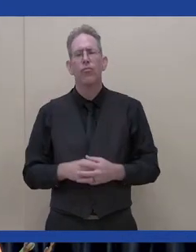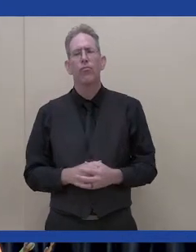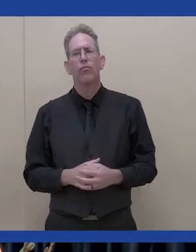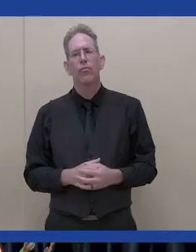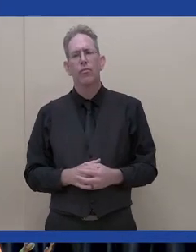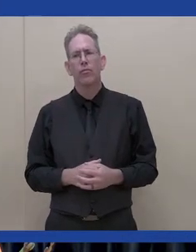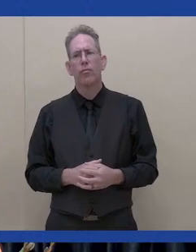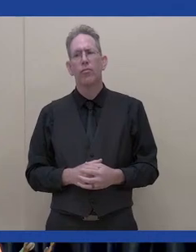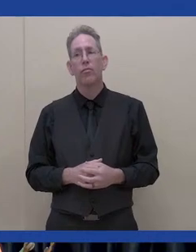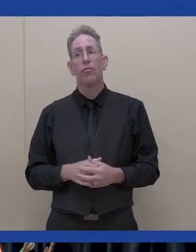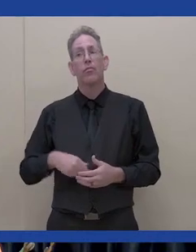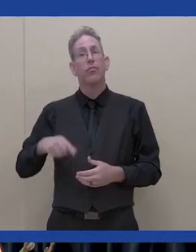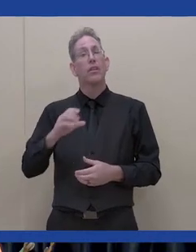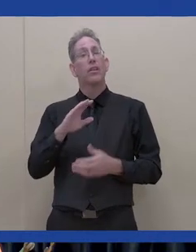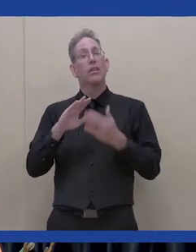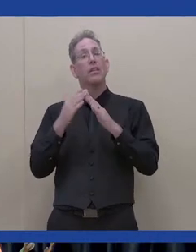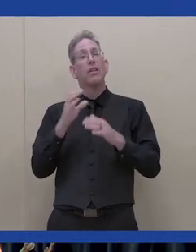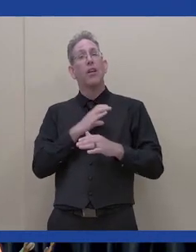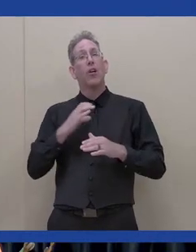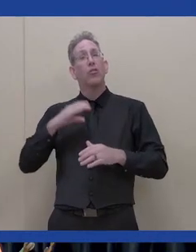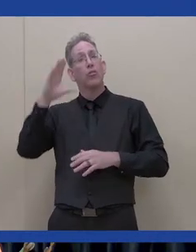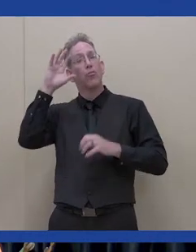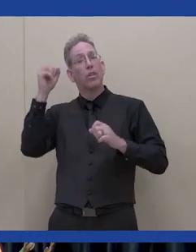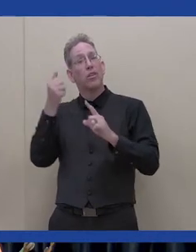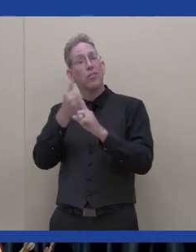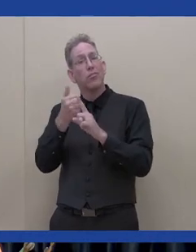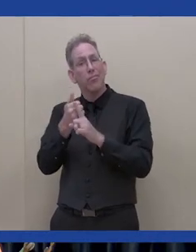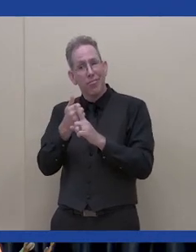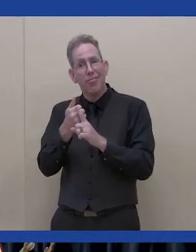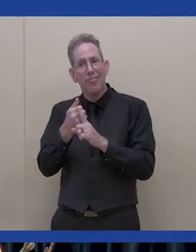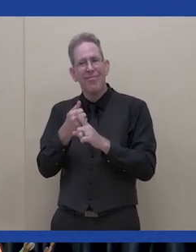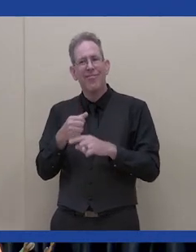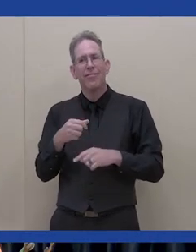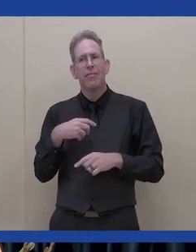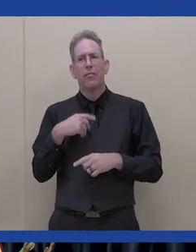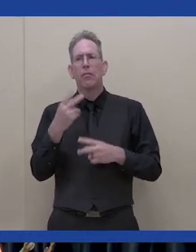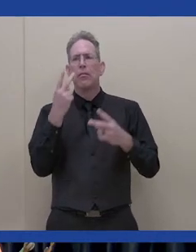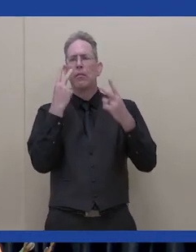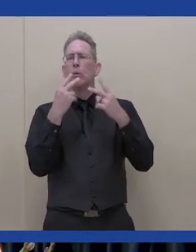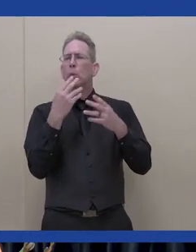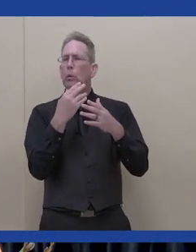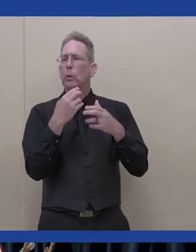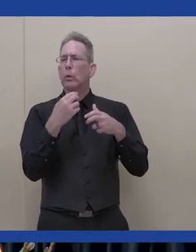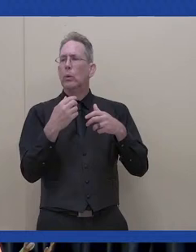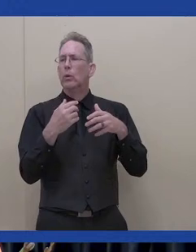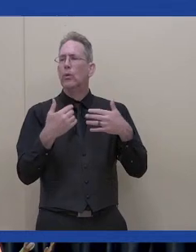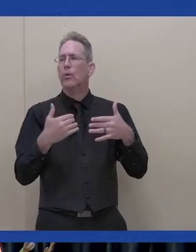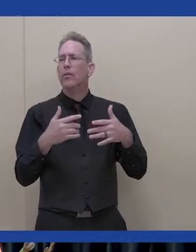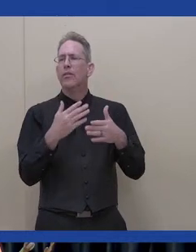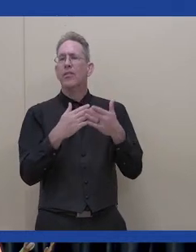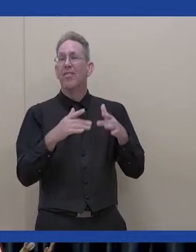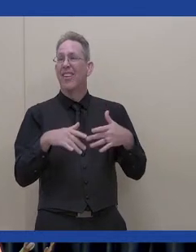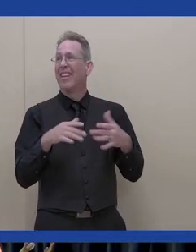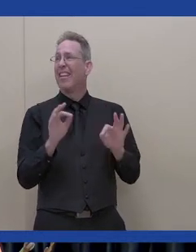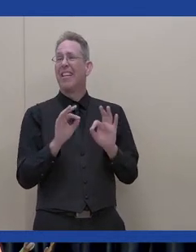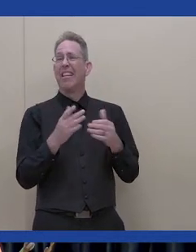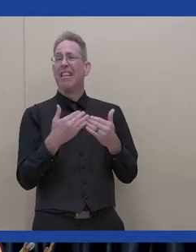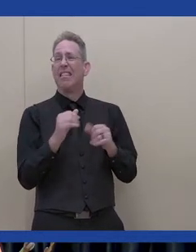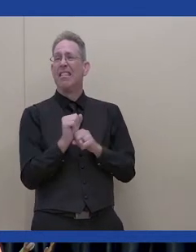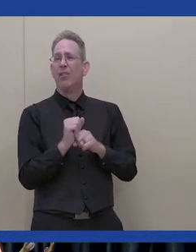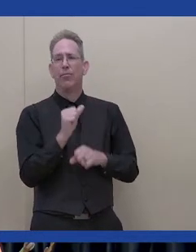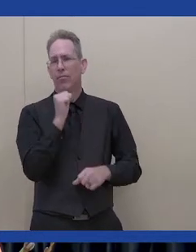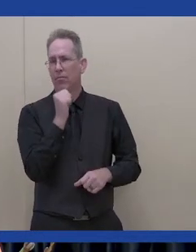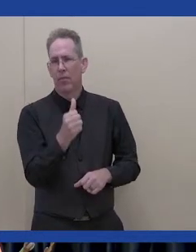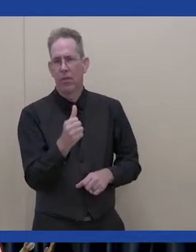I've learned in much detail, there's a lot that goes on behind the scenes, and I know that